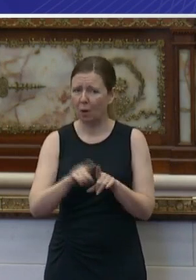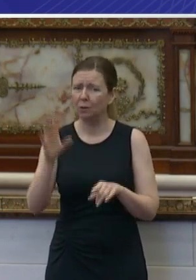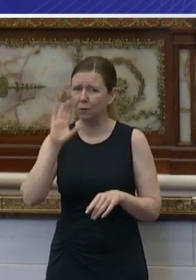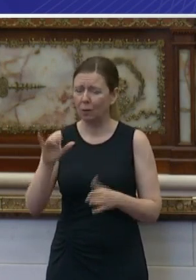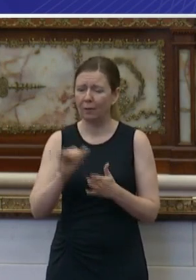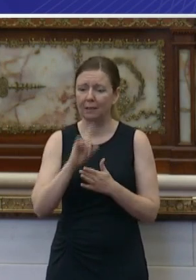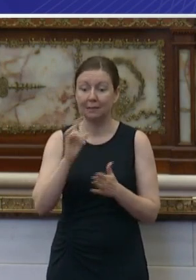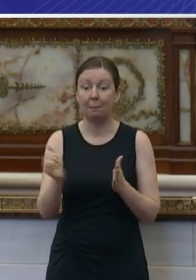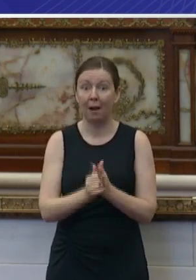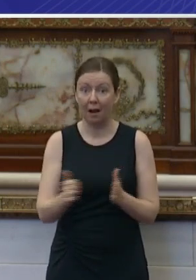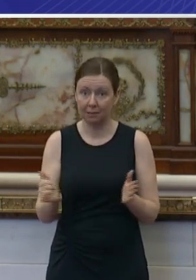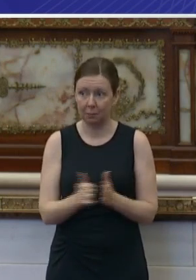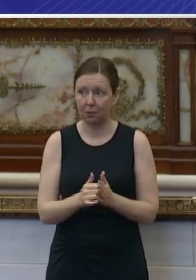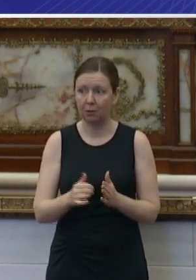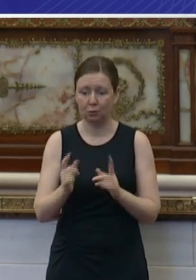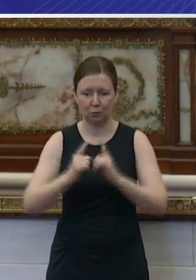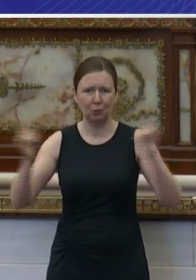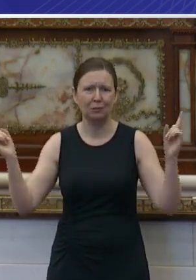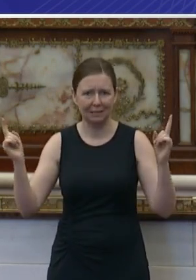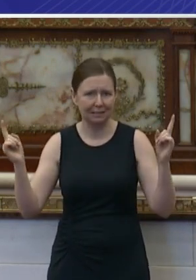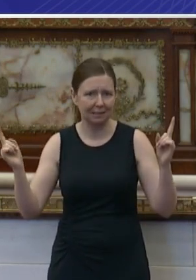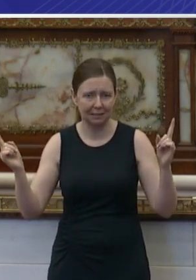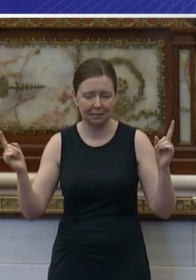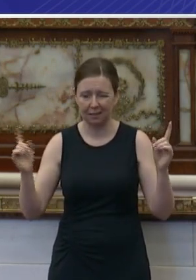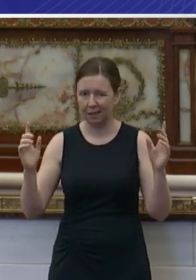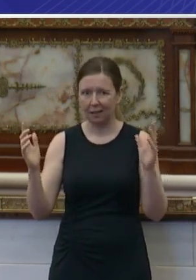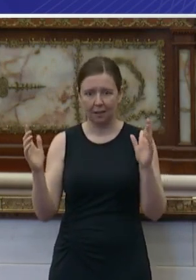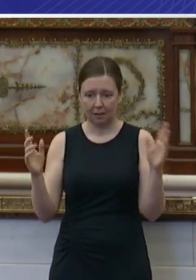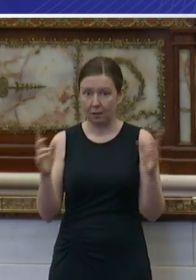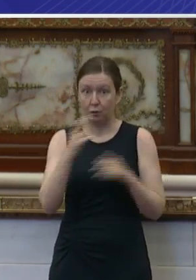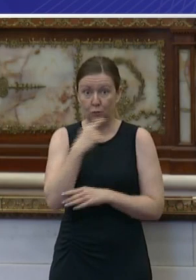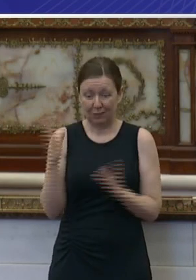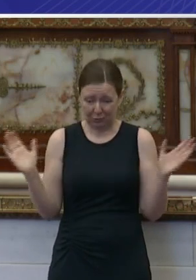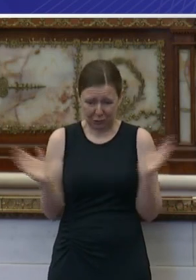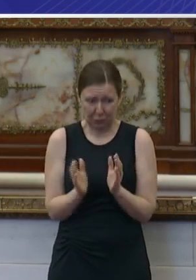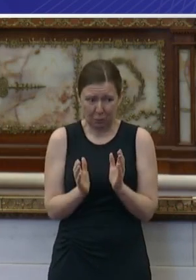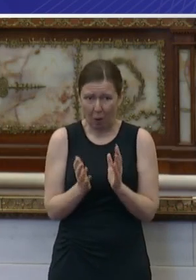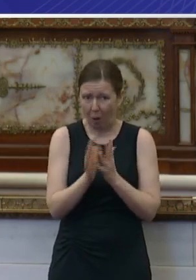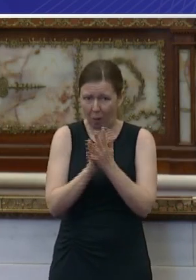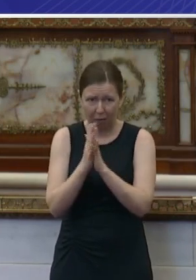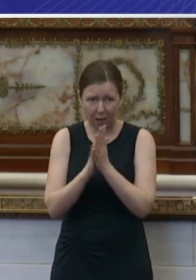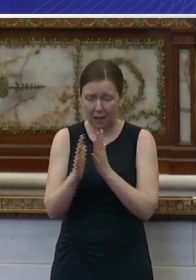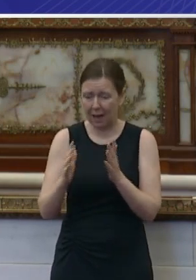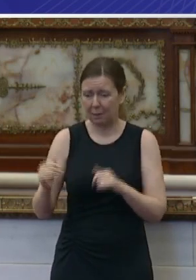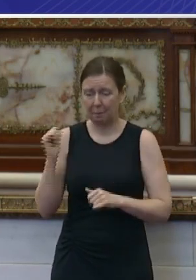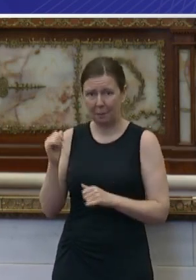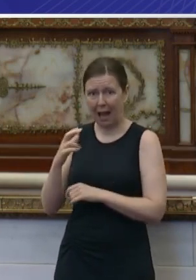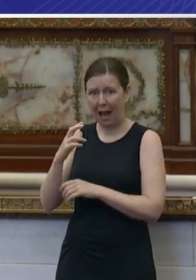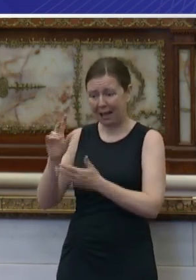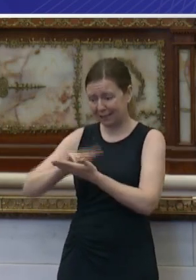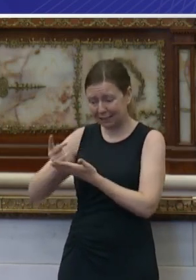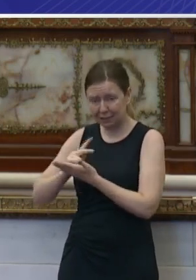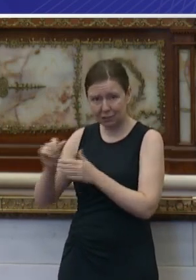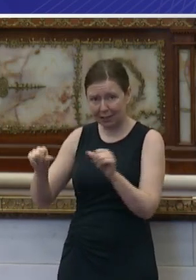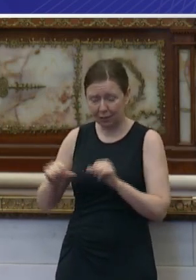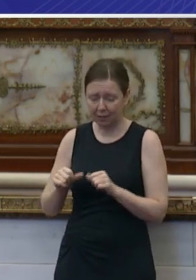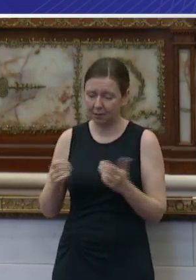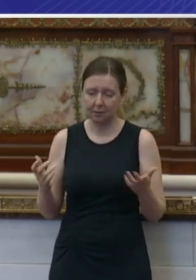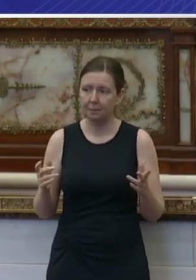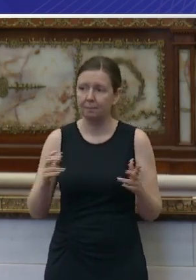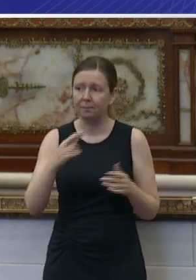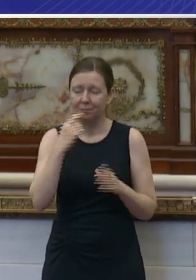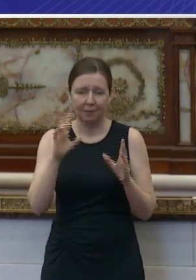it's nearly impossible to social distance in the cramped spaces of dish pits, kitchens, and back of house areas. Food industry workers